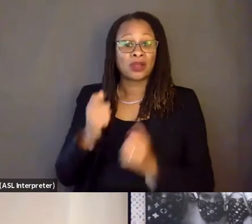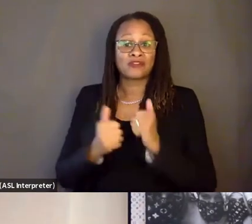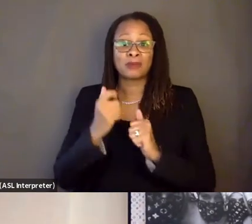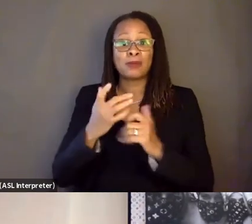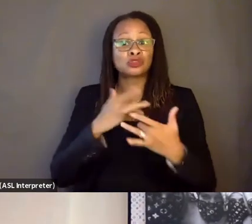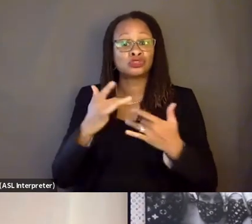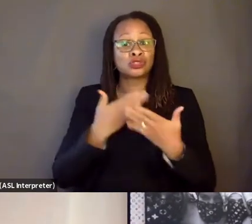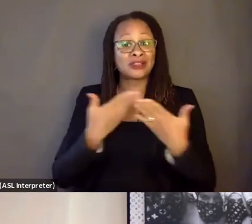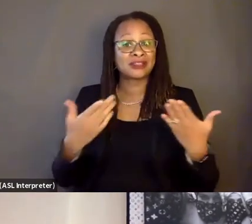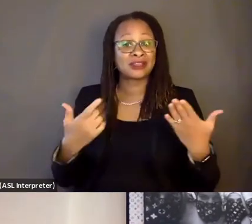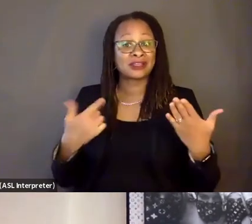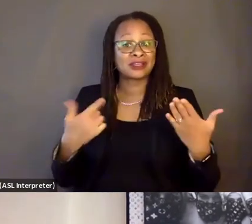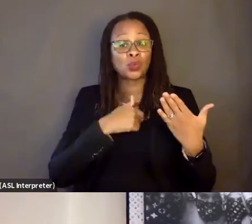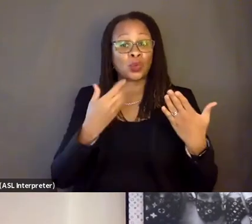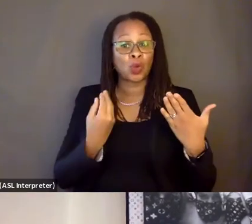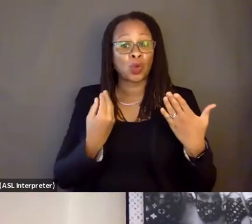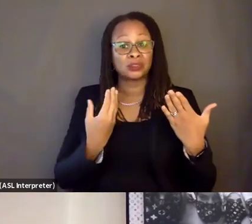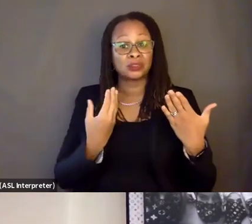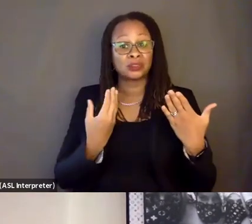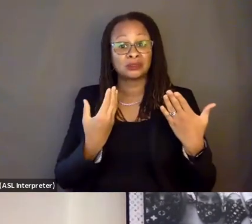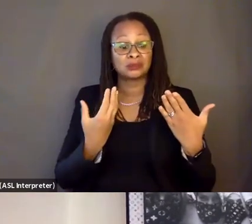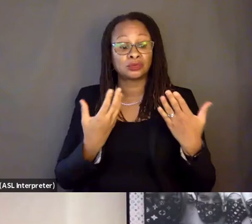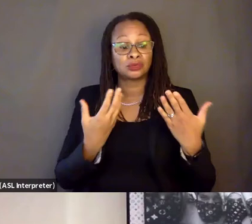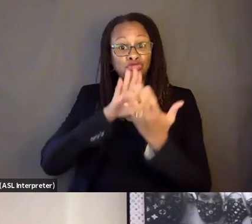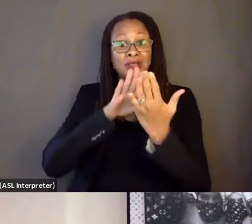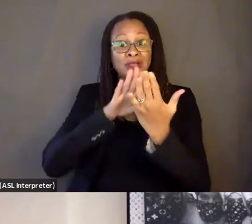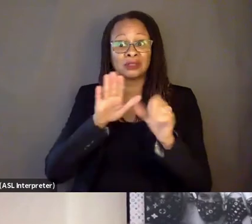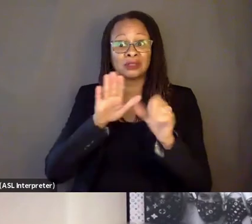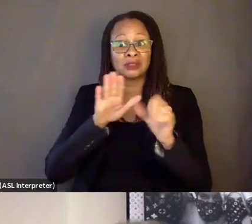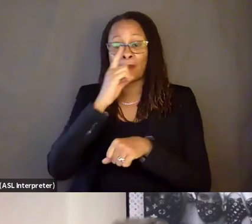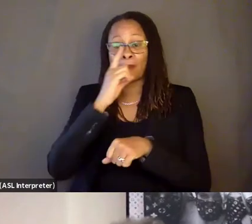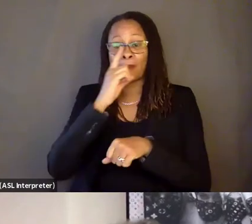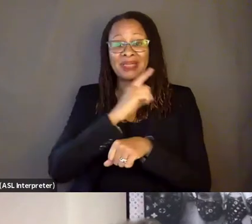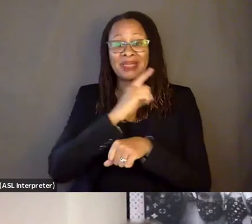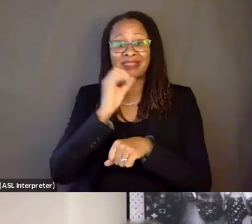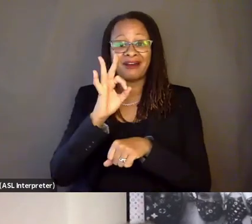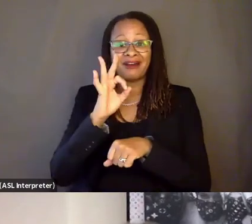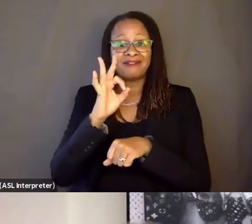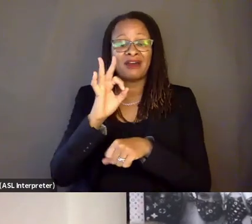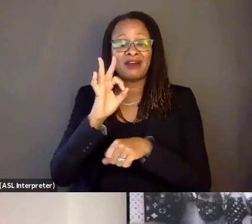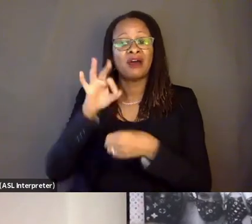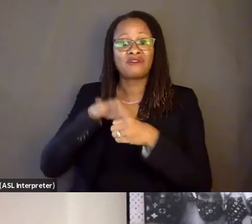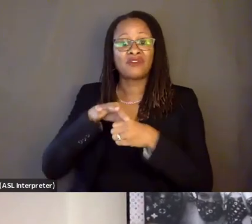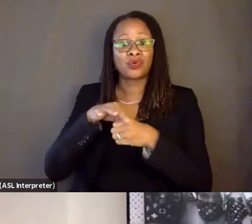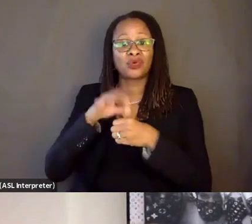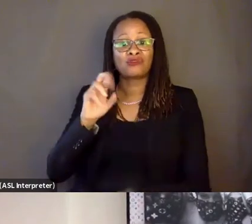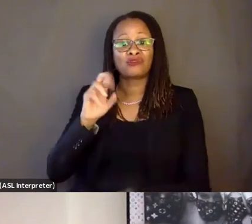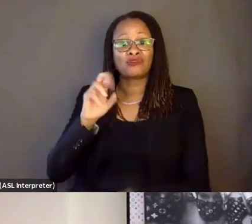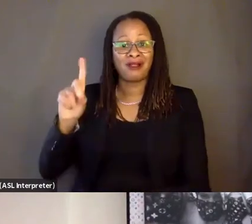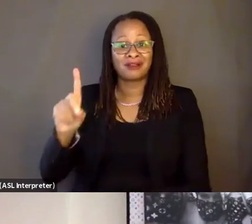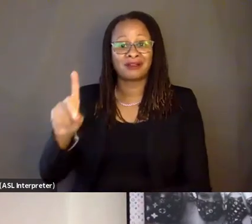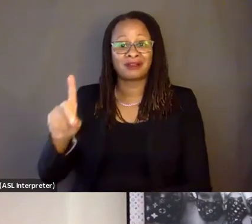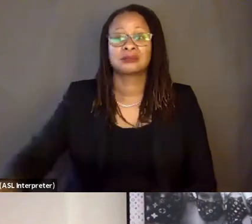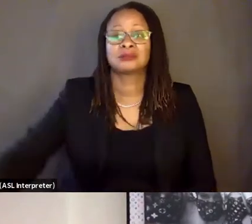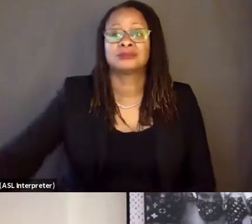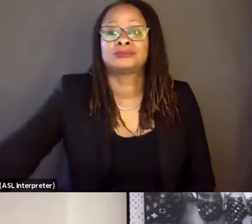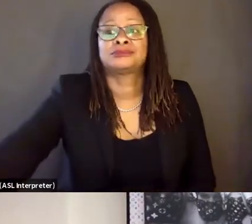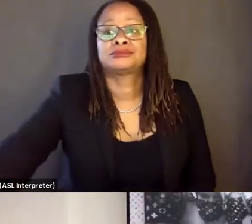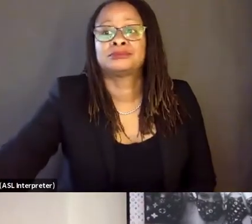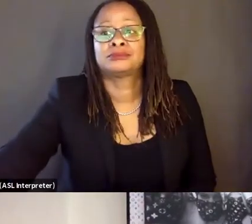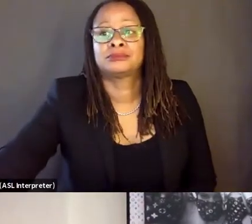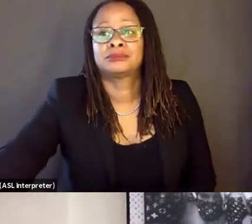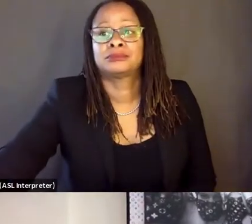issues we addressed is this whole myth of voter fraud, you know, and